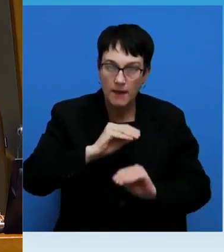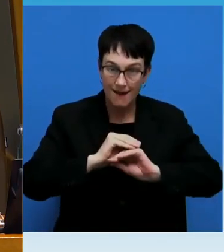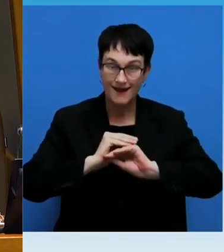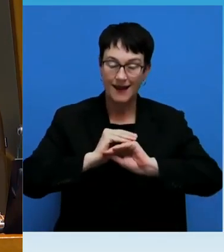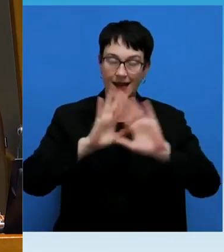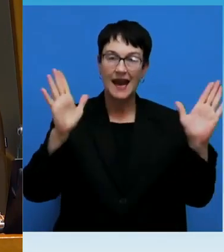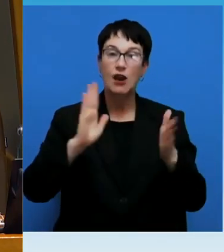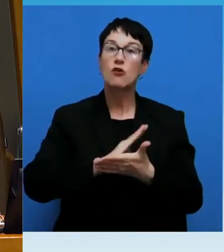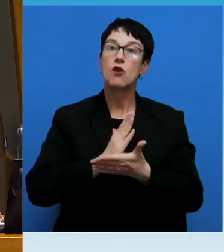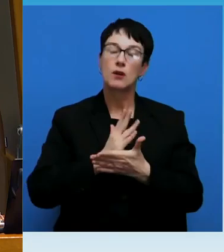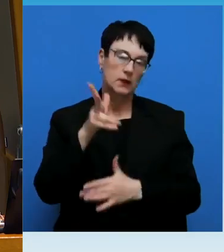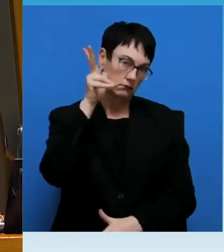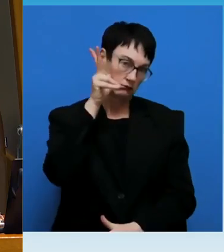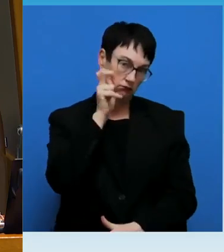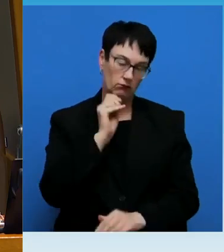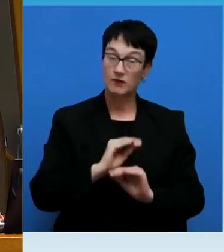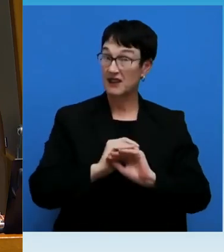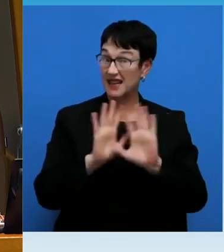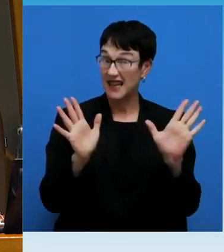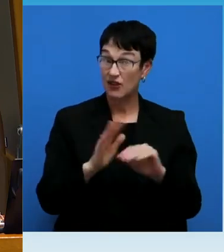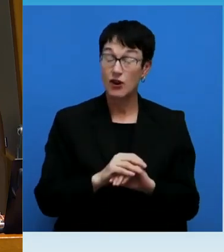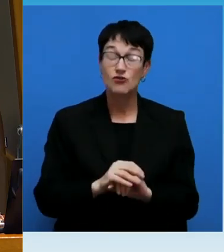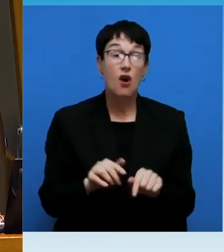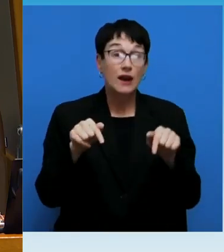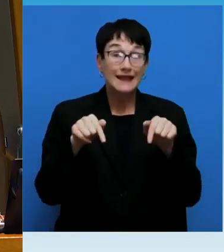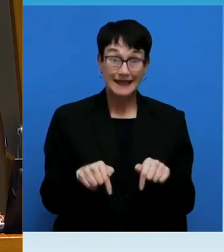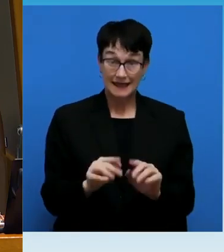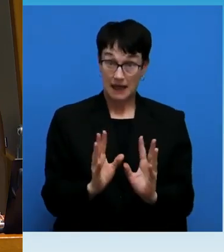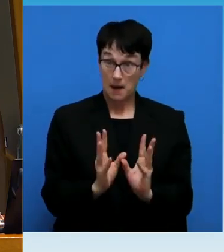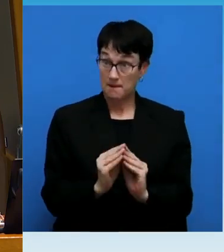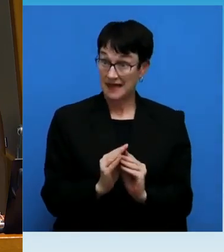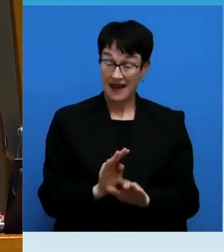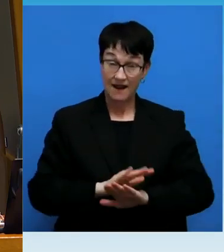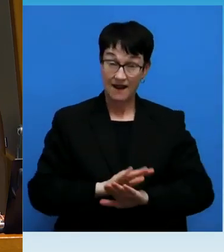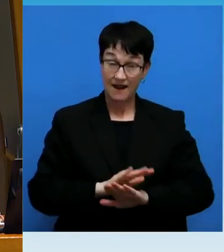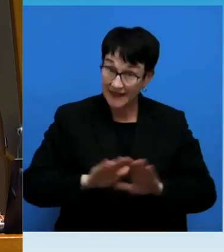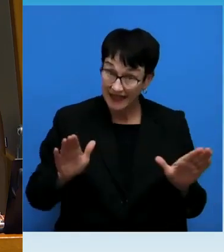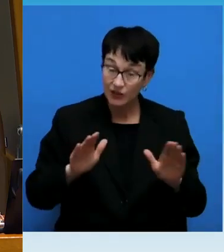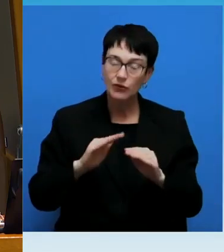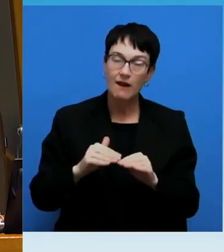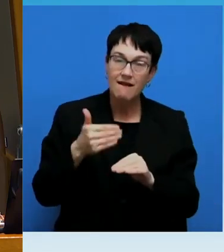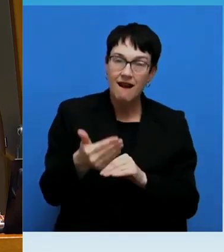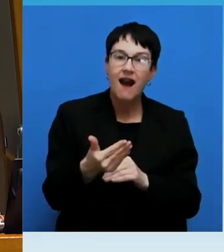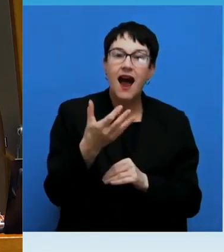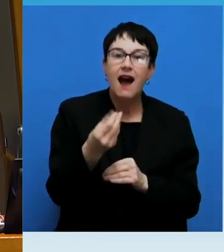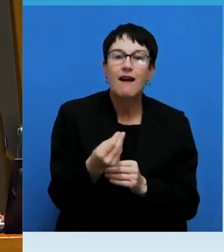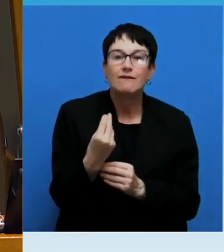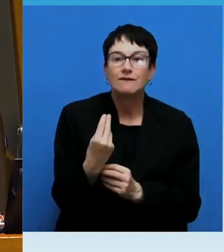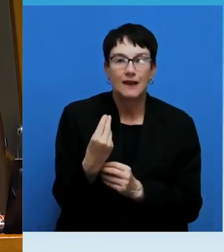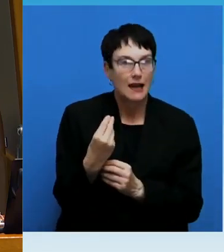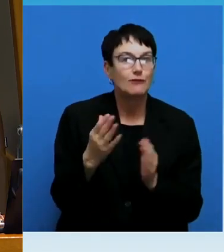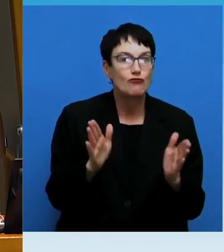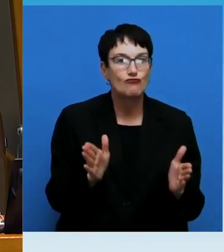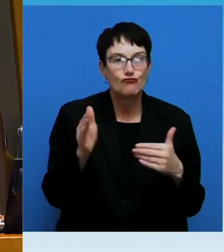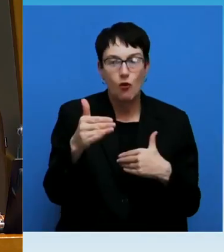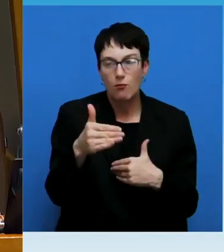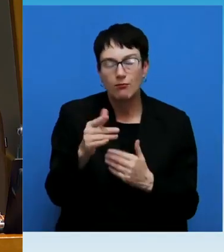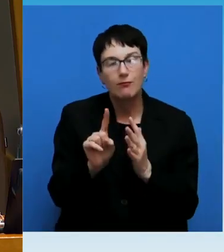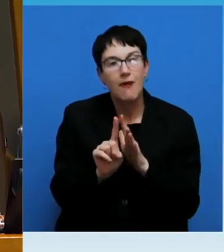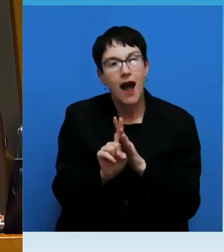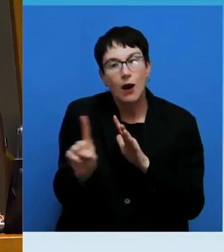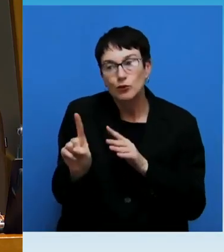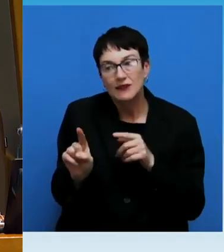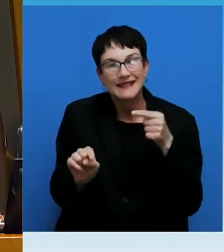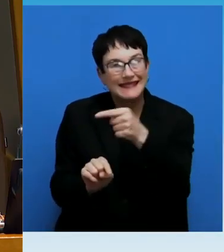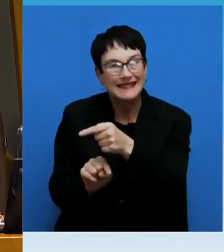reception and refreshments just outside this room after the event. It is my honor to welcome